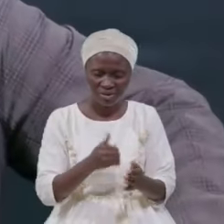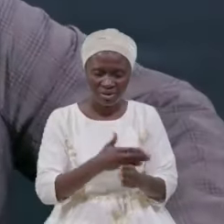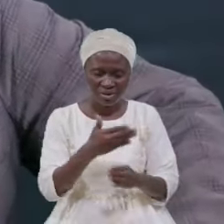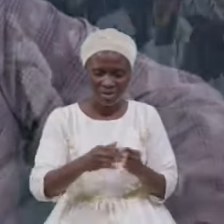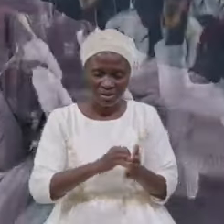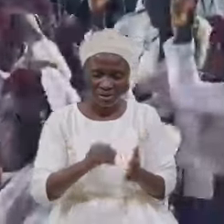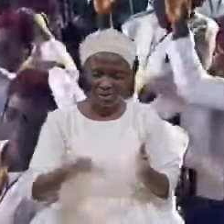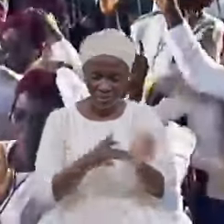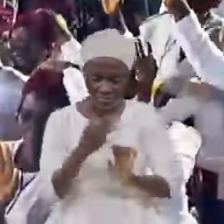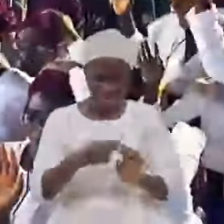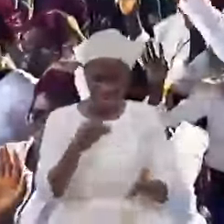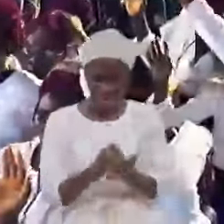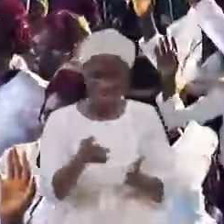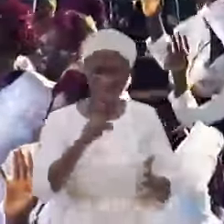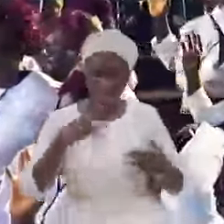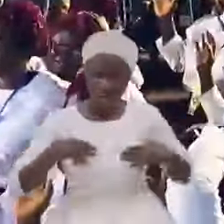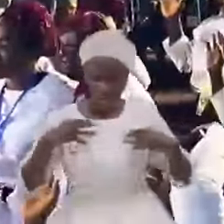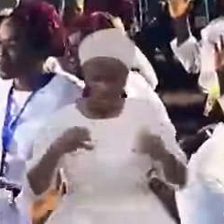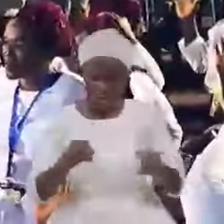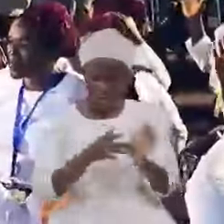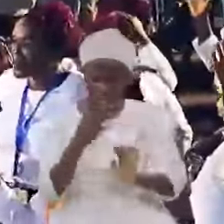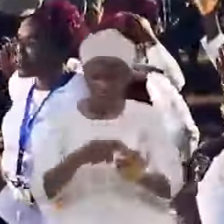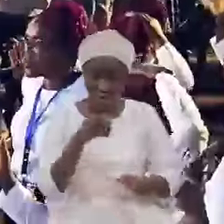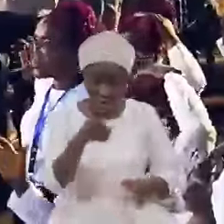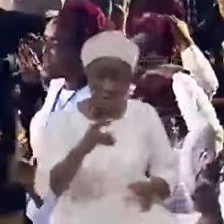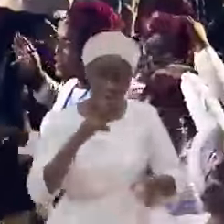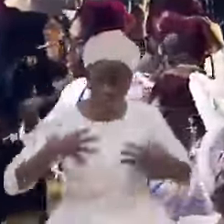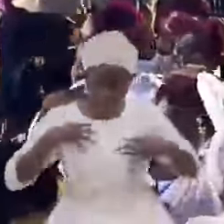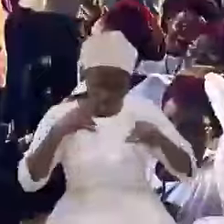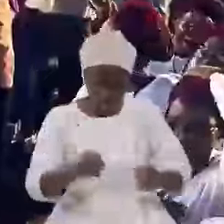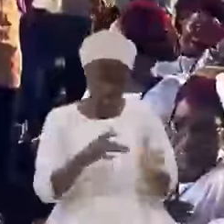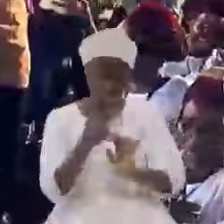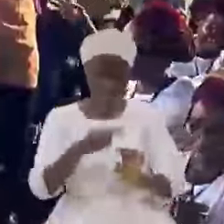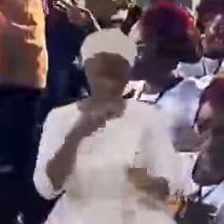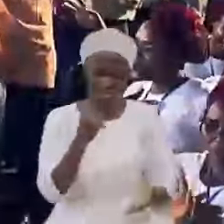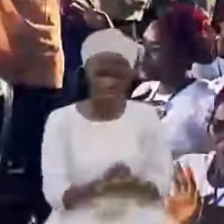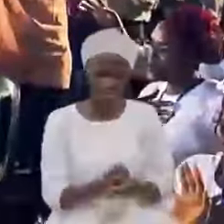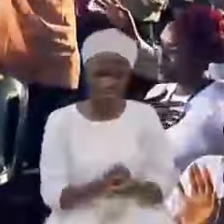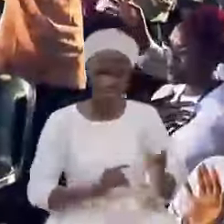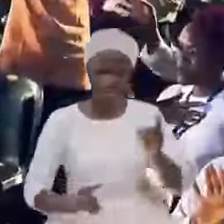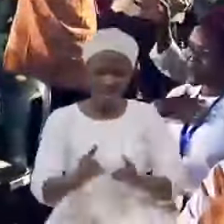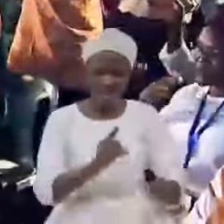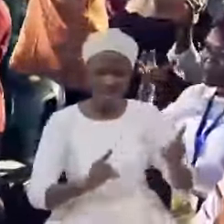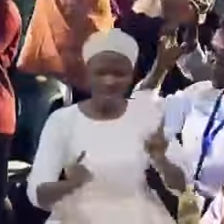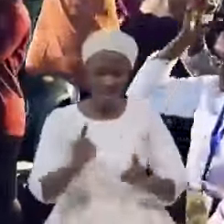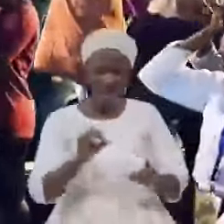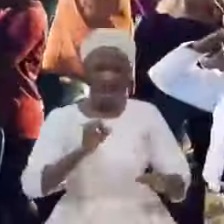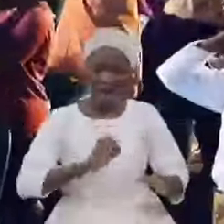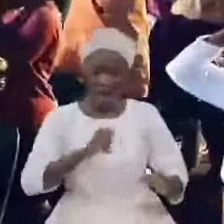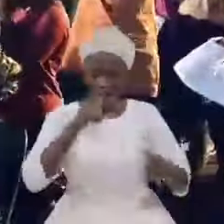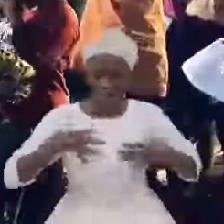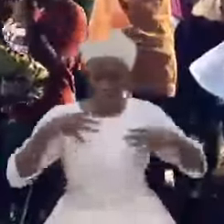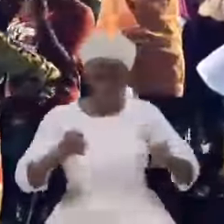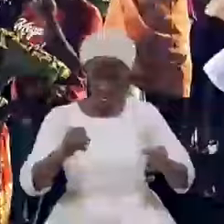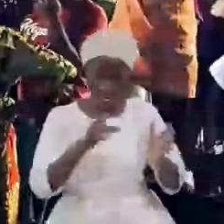are healed. I am healed. It is confirmed from heaven on your